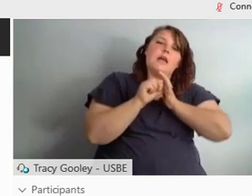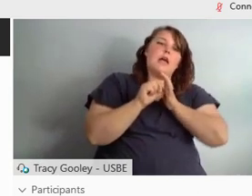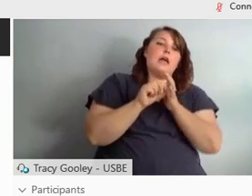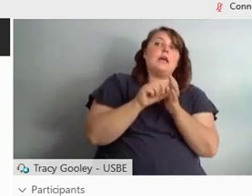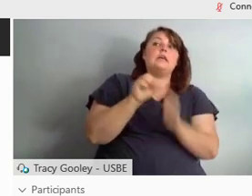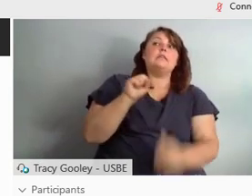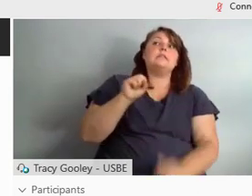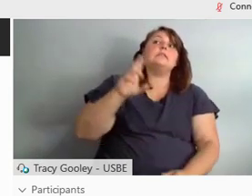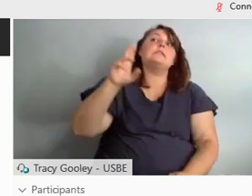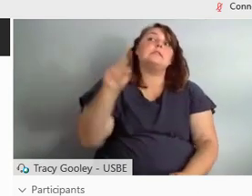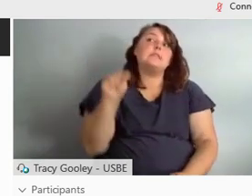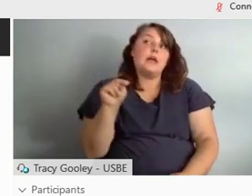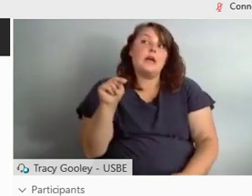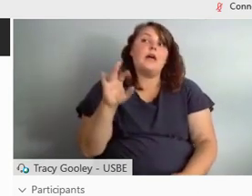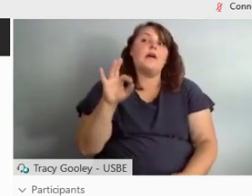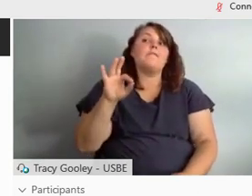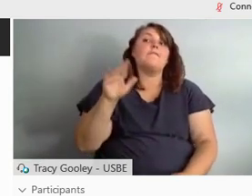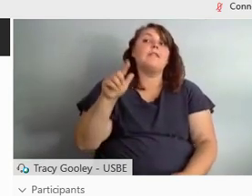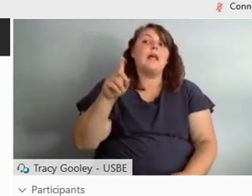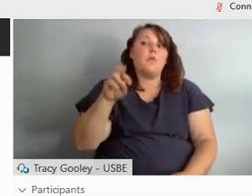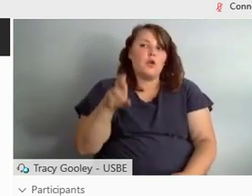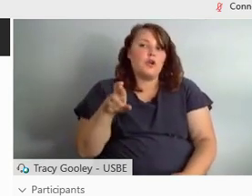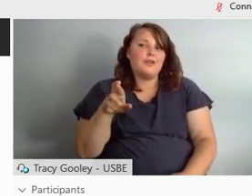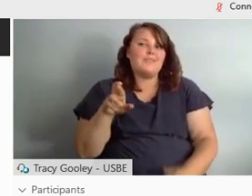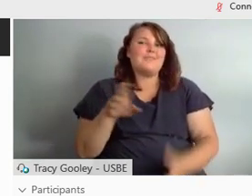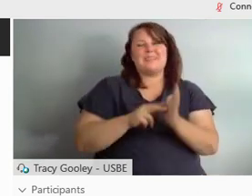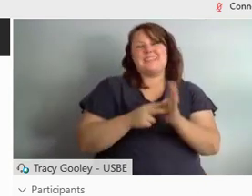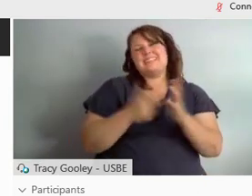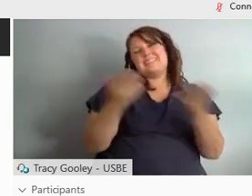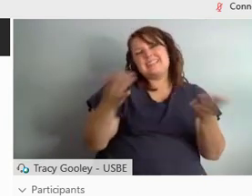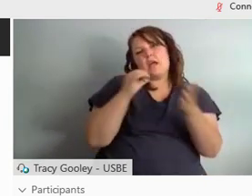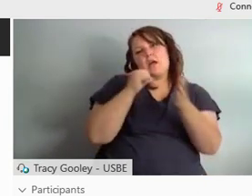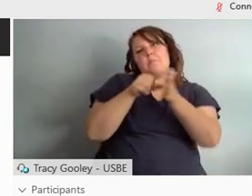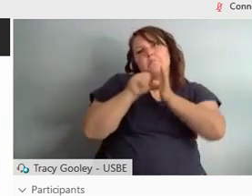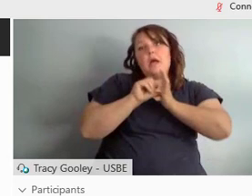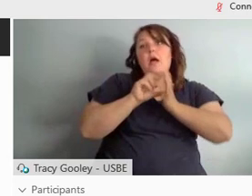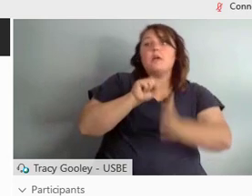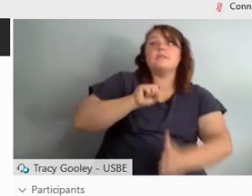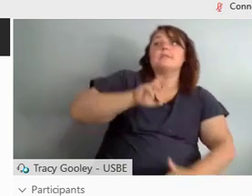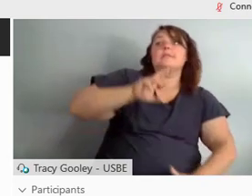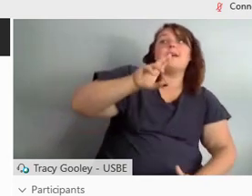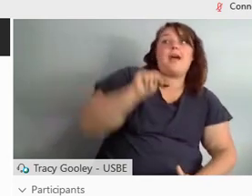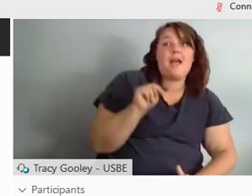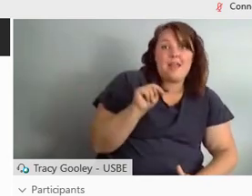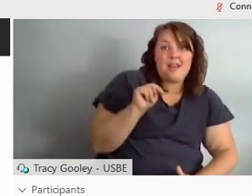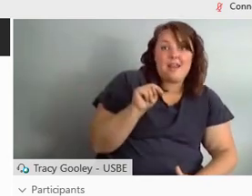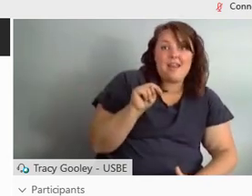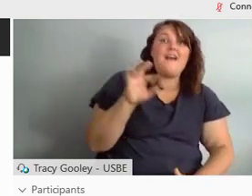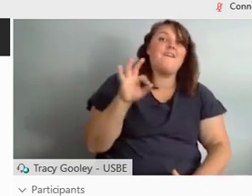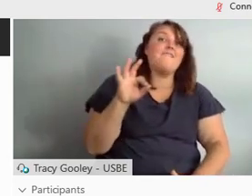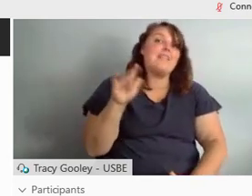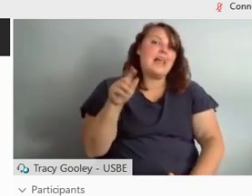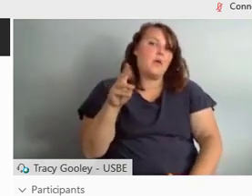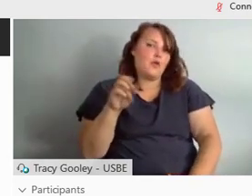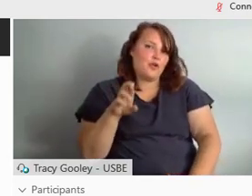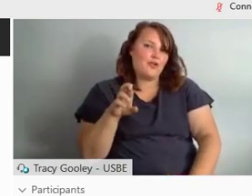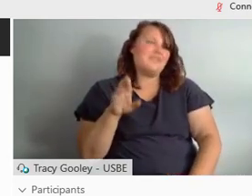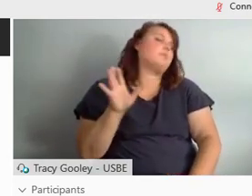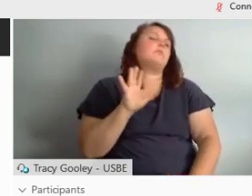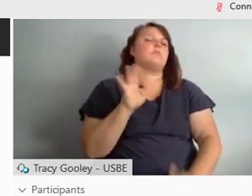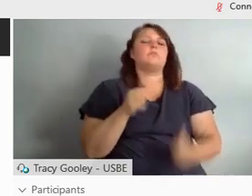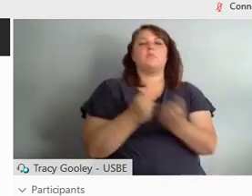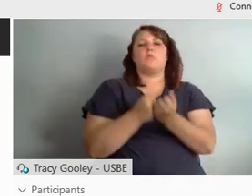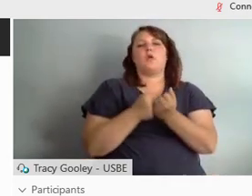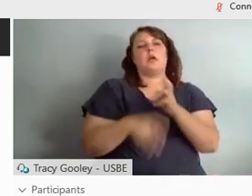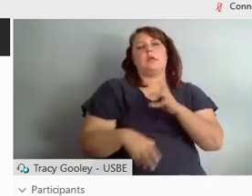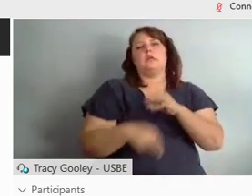like sun, flower, because then that's prompting them, giving them a little bit extra support. So